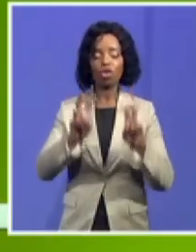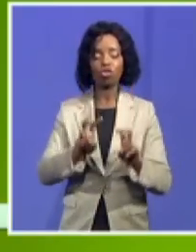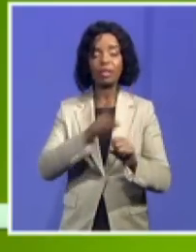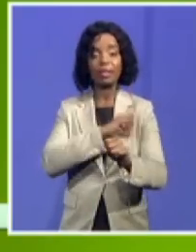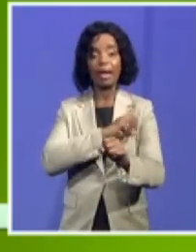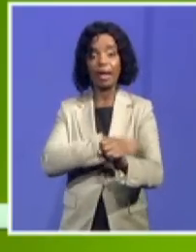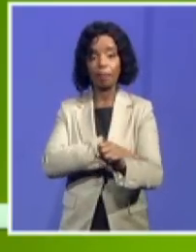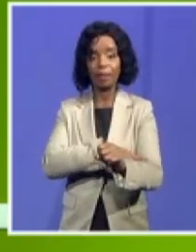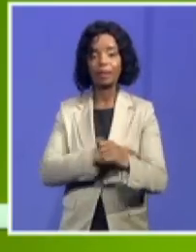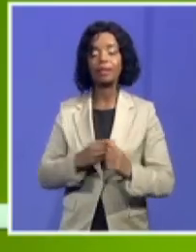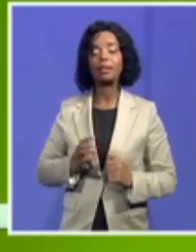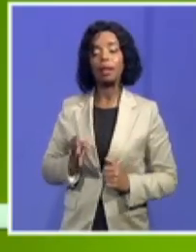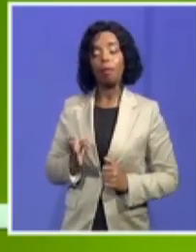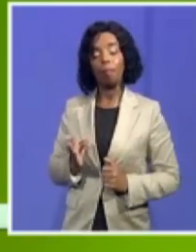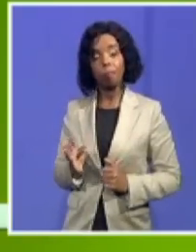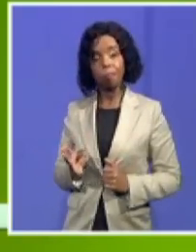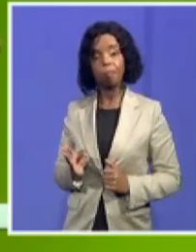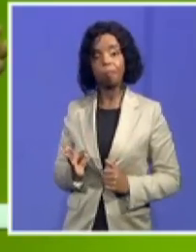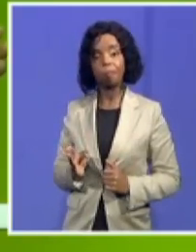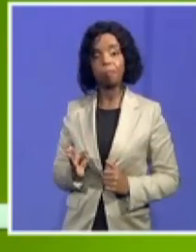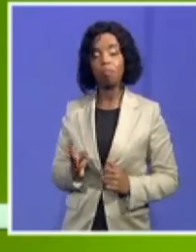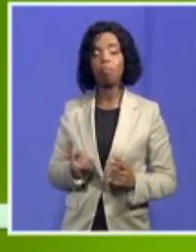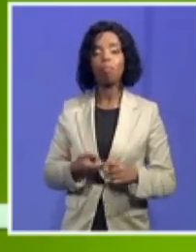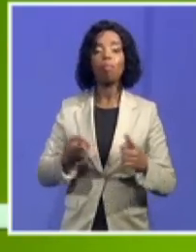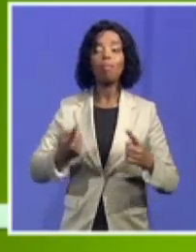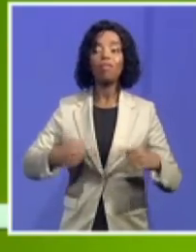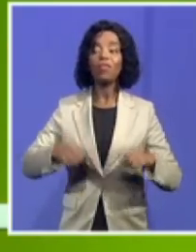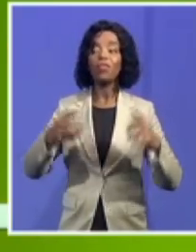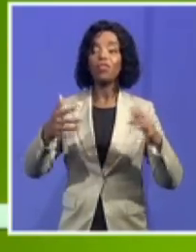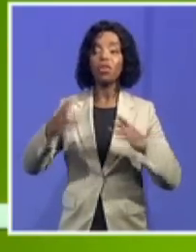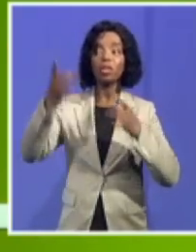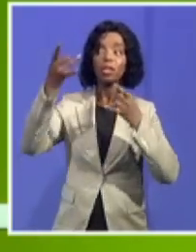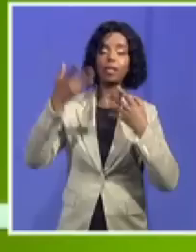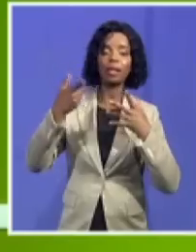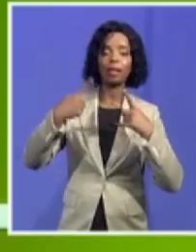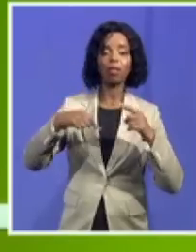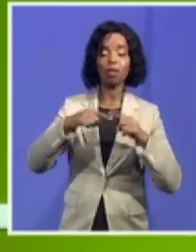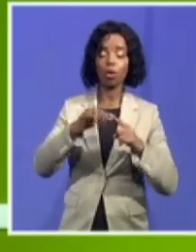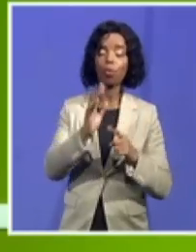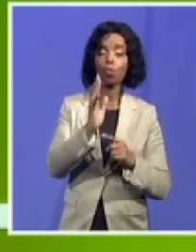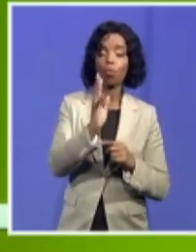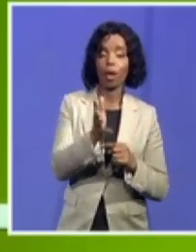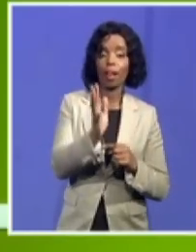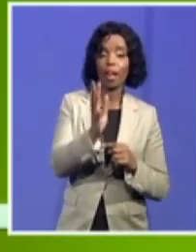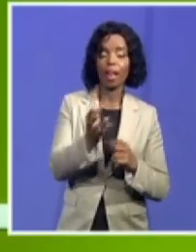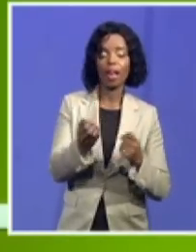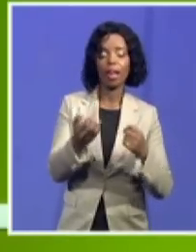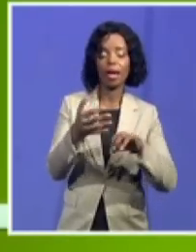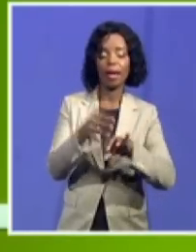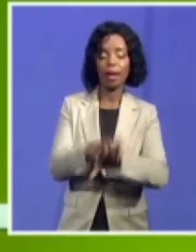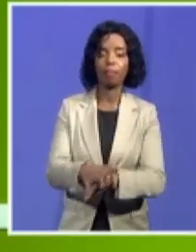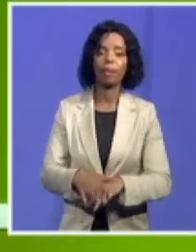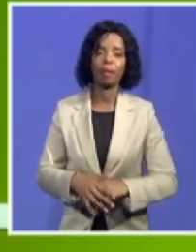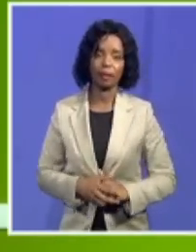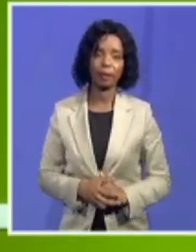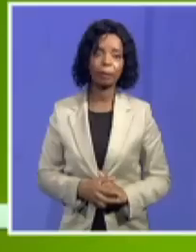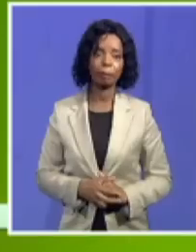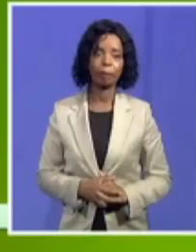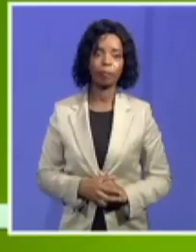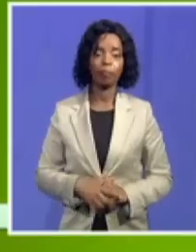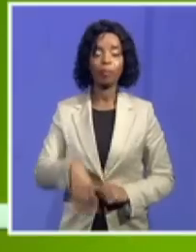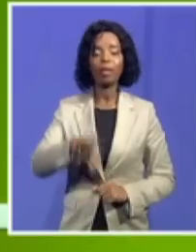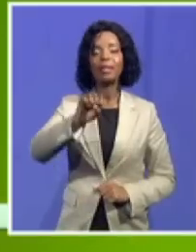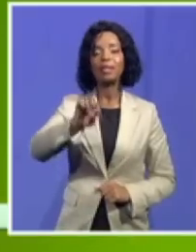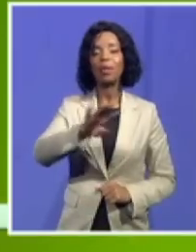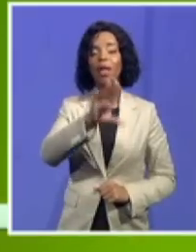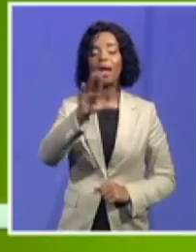in the pipeline and we are told will be implemented. South Africa's energy landscape